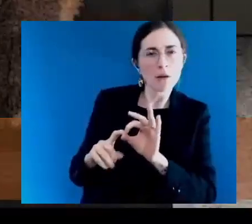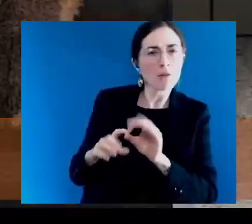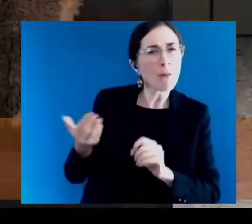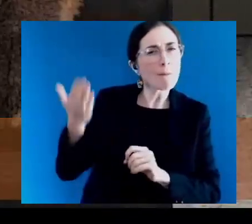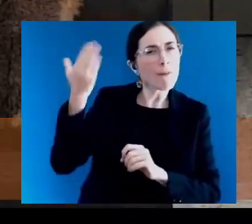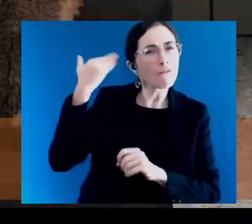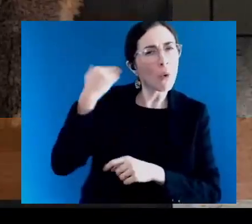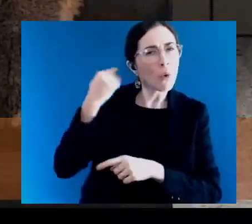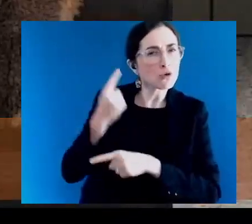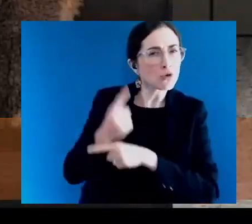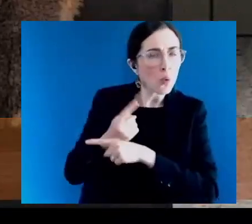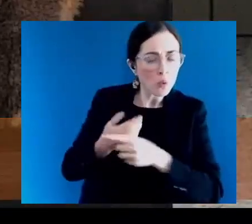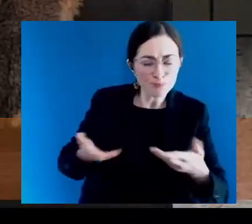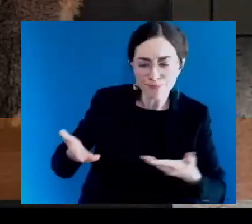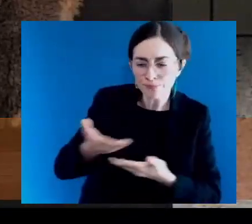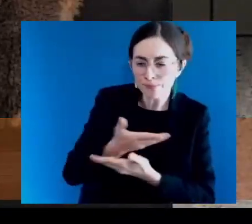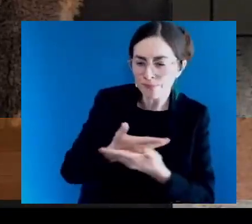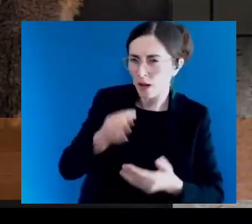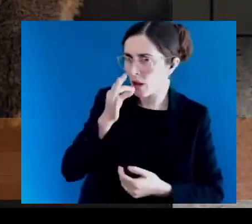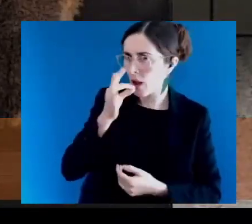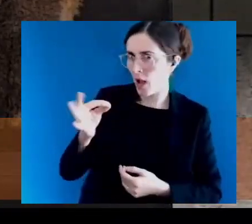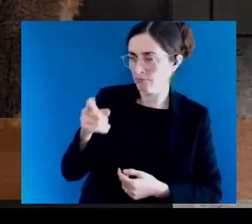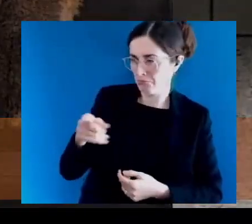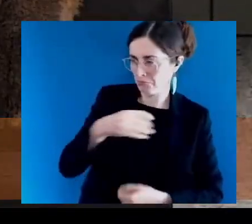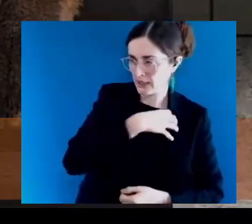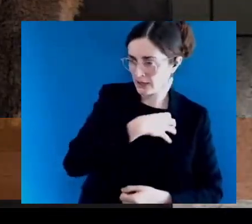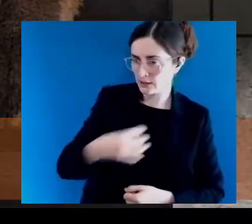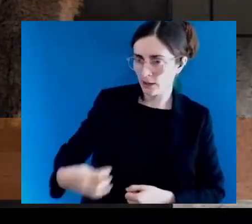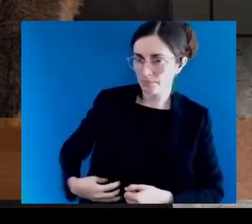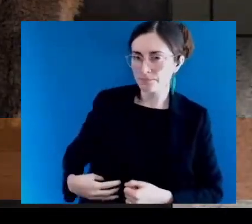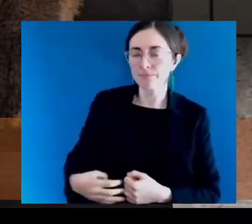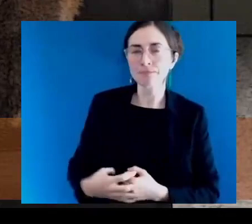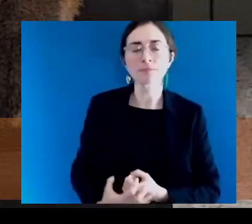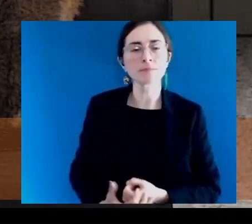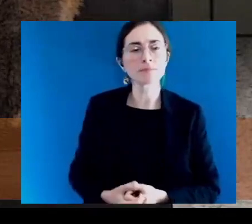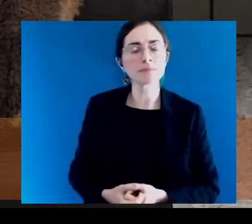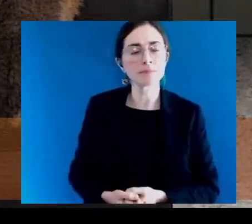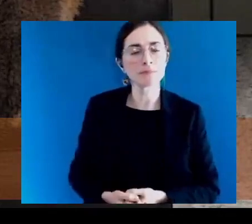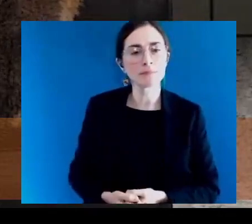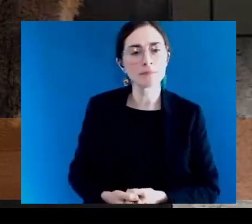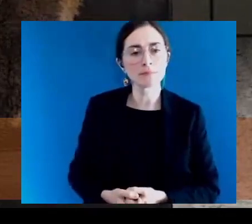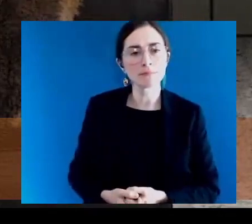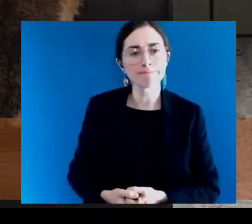discussion, Minister, and that is around, pardon me,